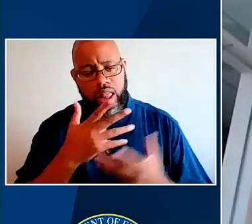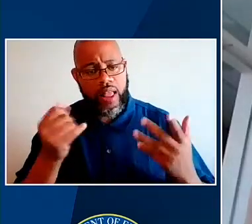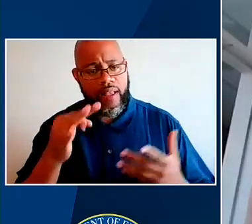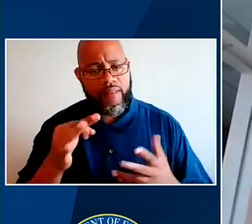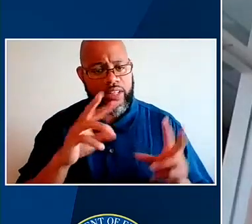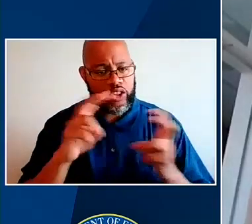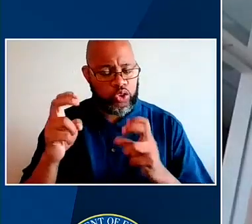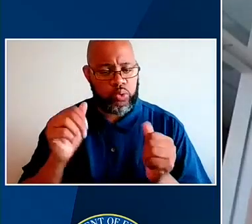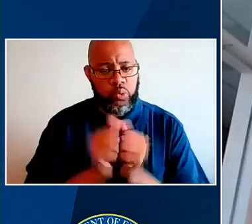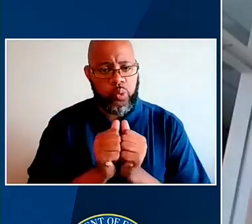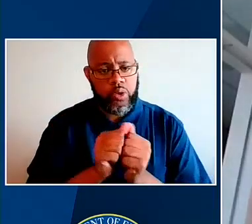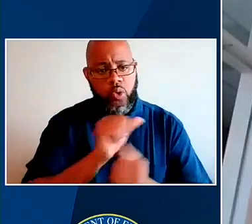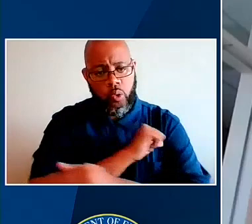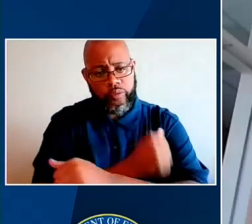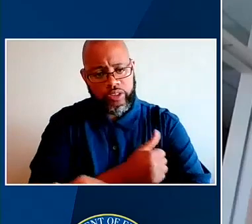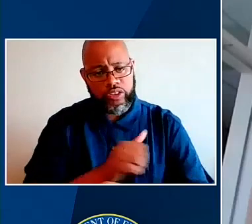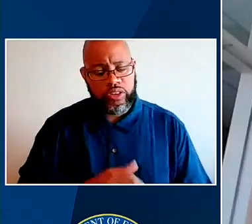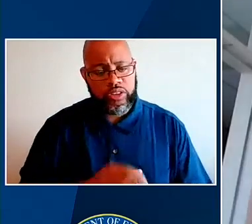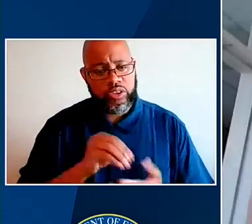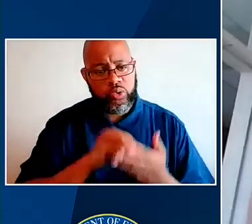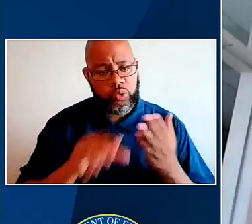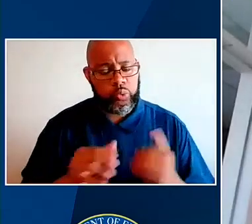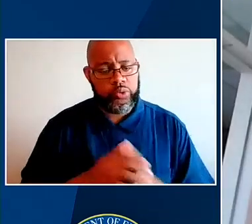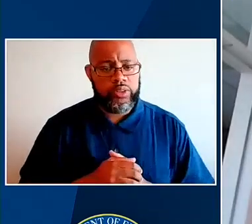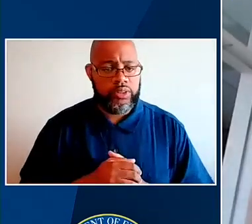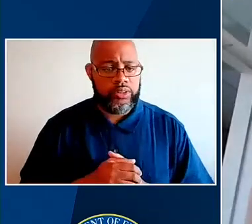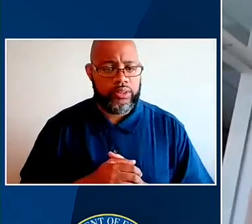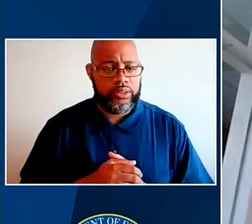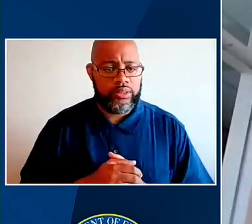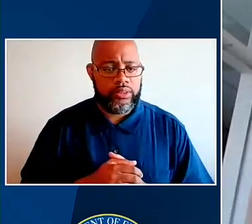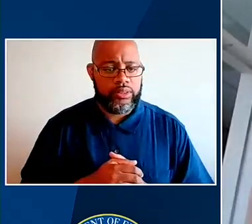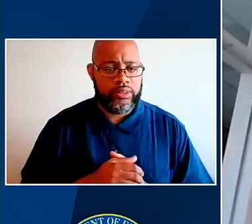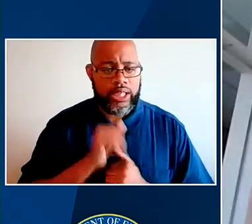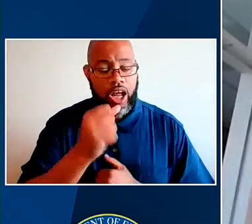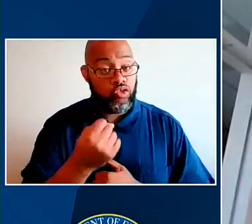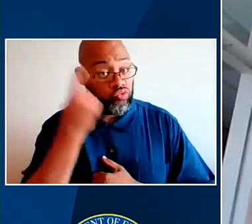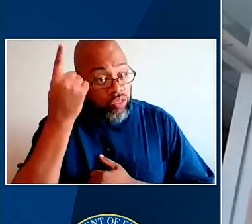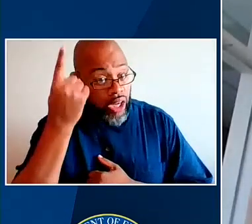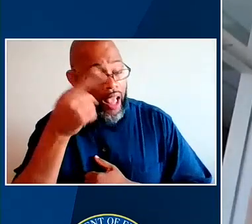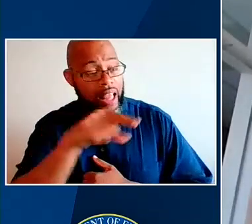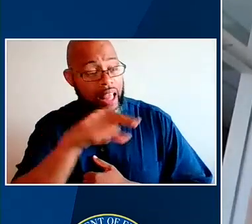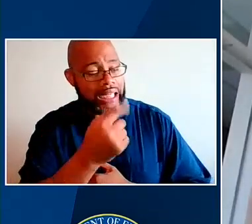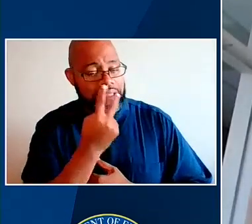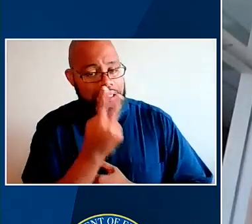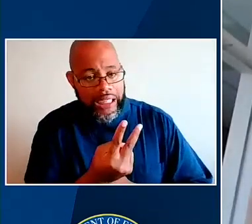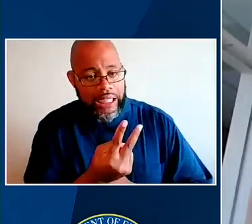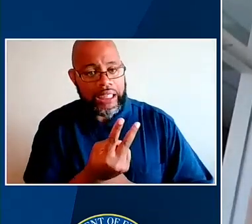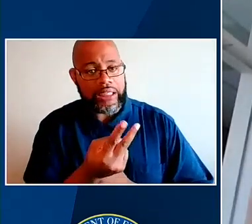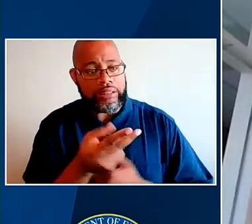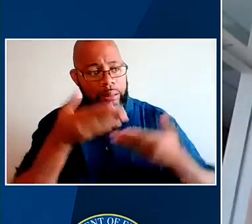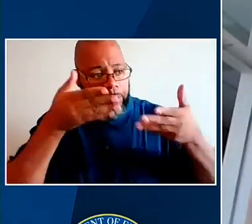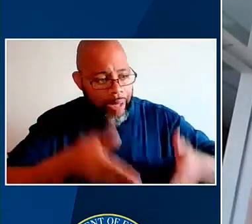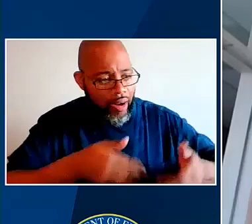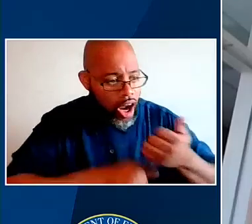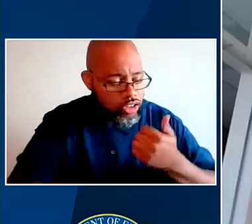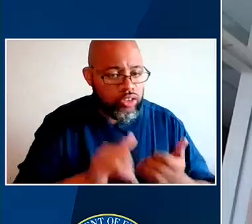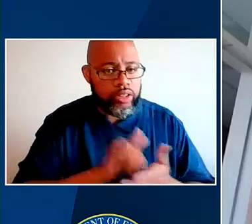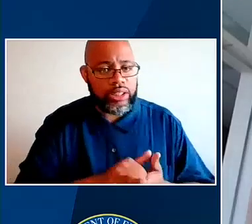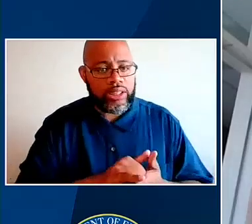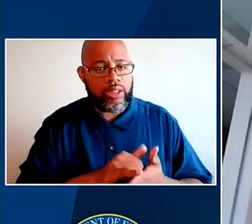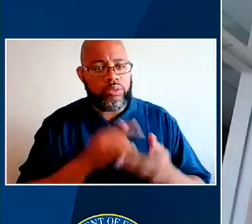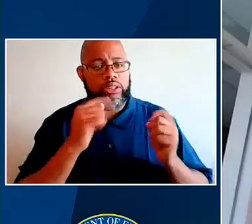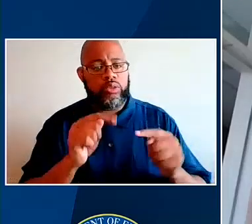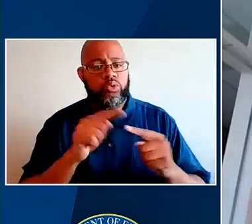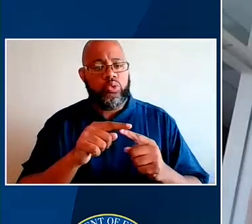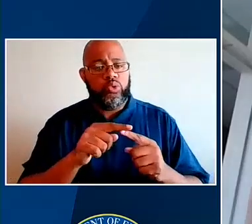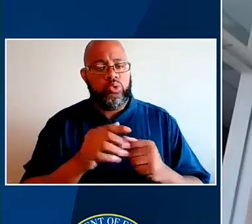issues with authorizations and students not understanding them, not seeing them, they're buried. And so this was an attempt to try